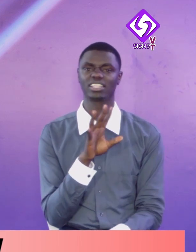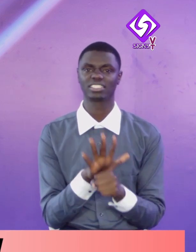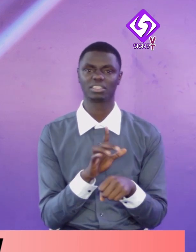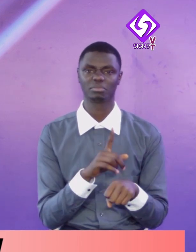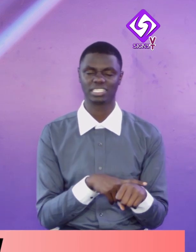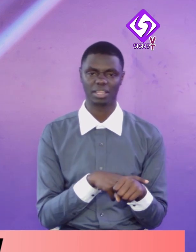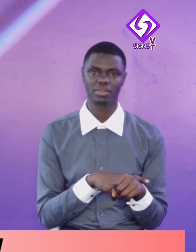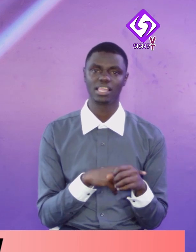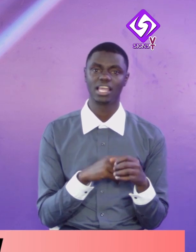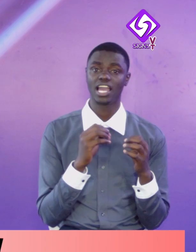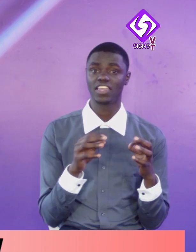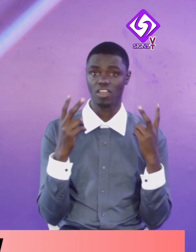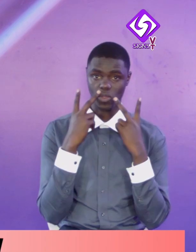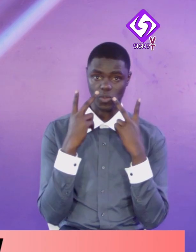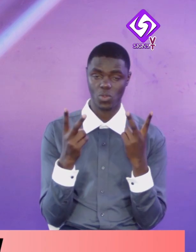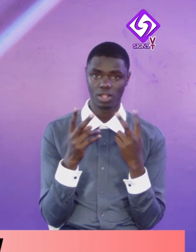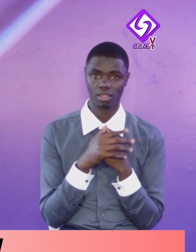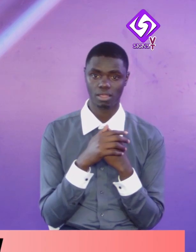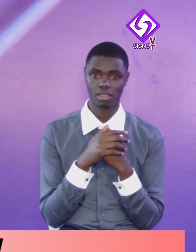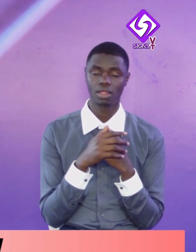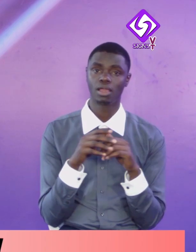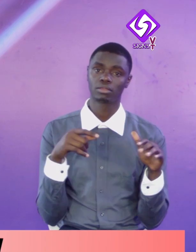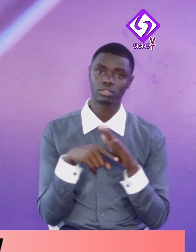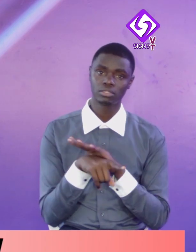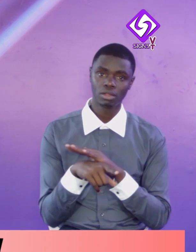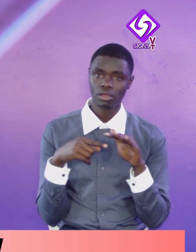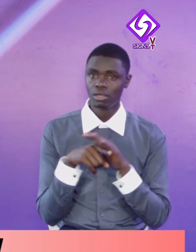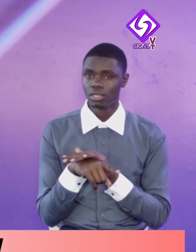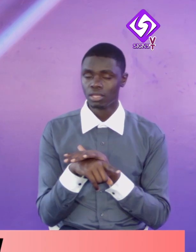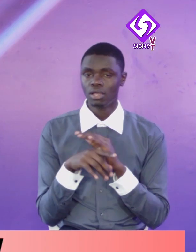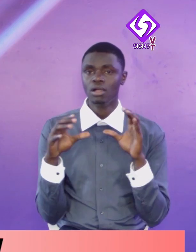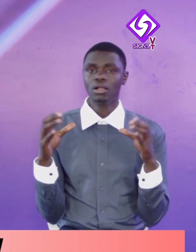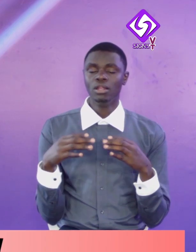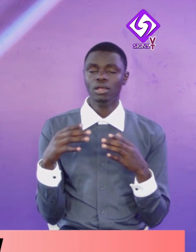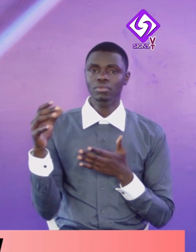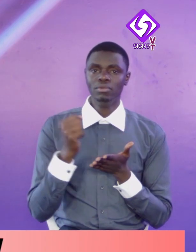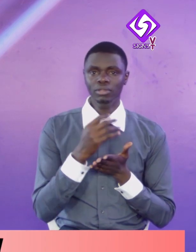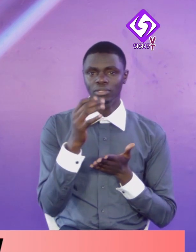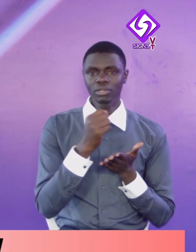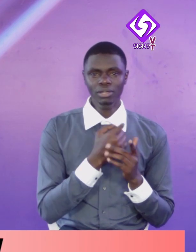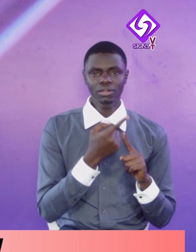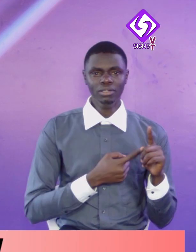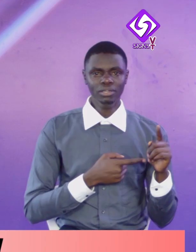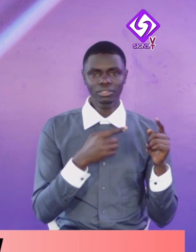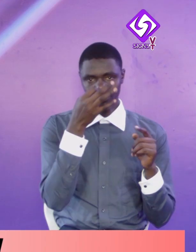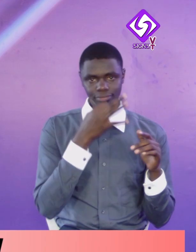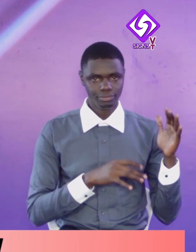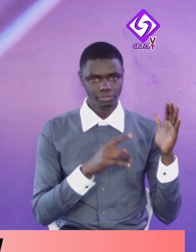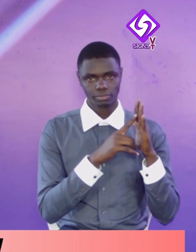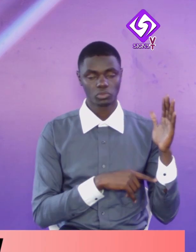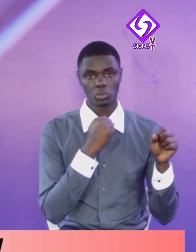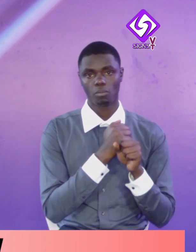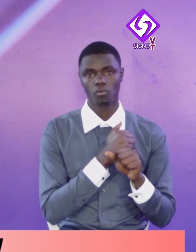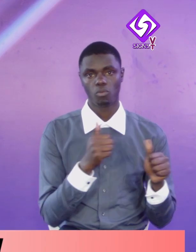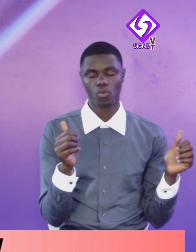And even if you look like the strikers that clubs have signed from the France League 1 are performing. Let's